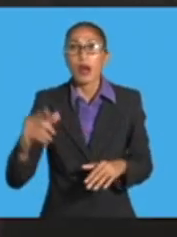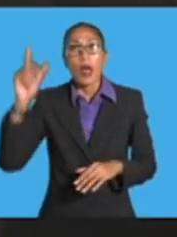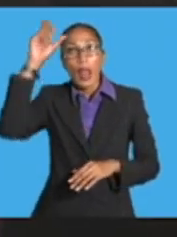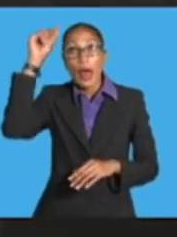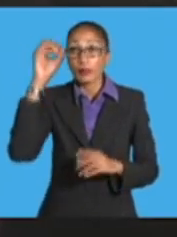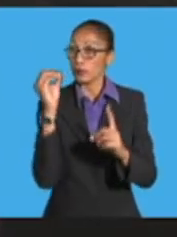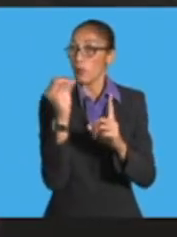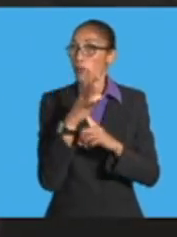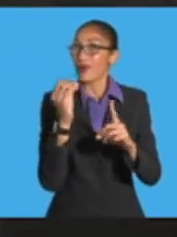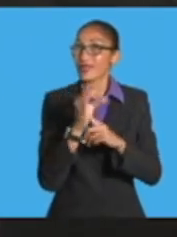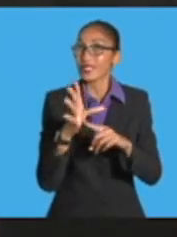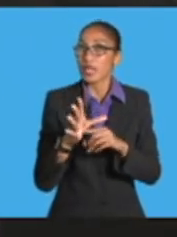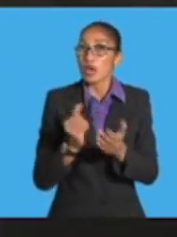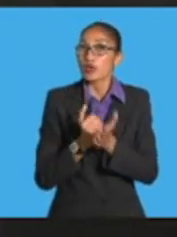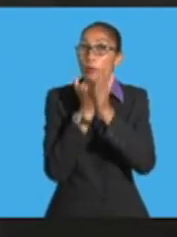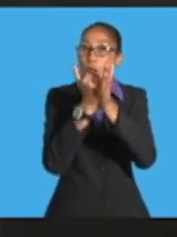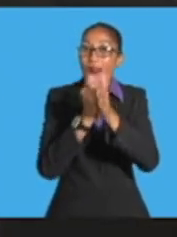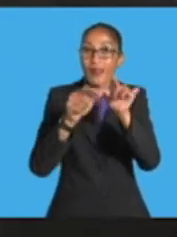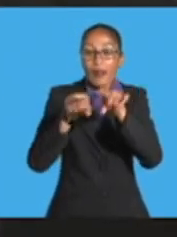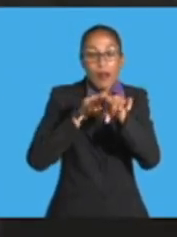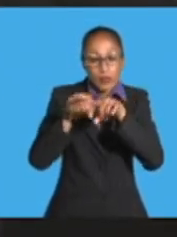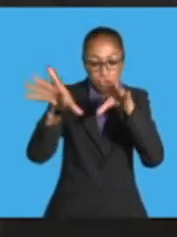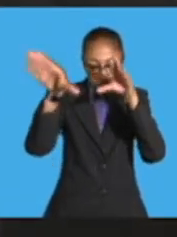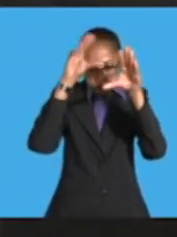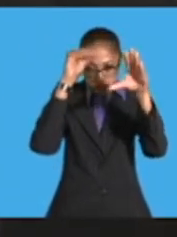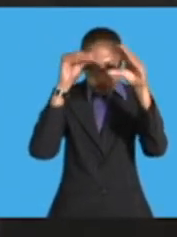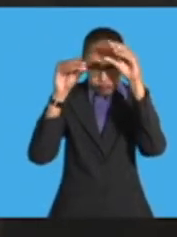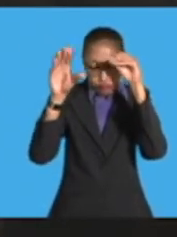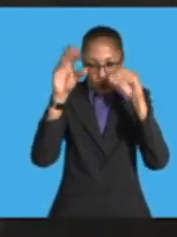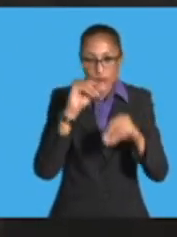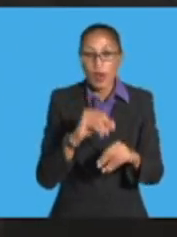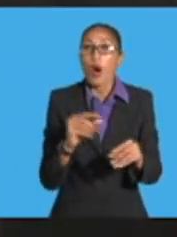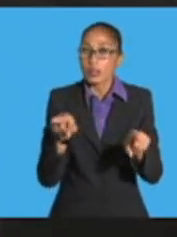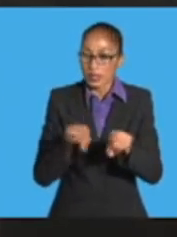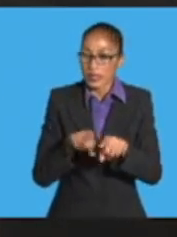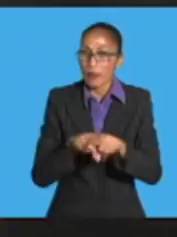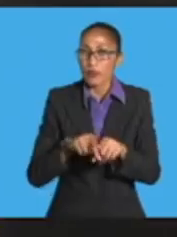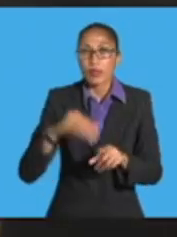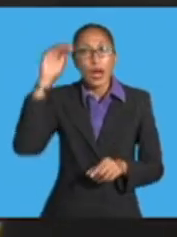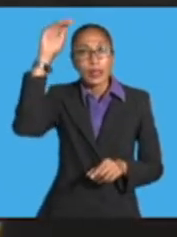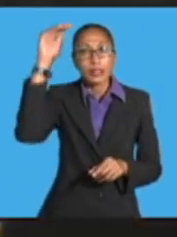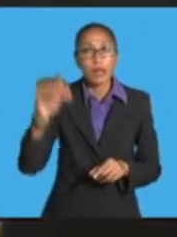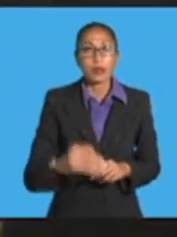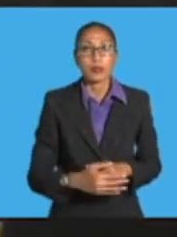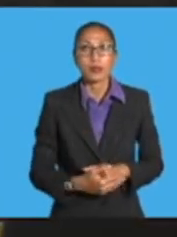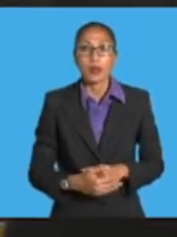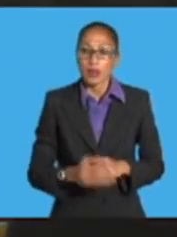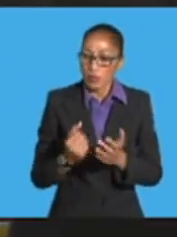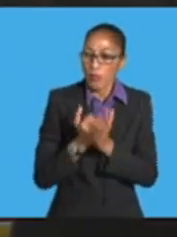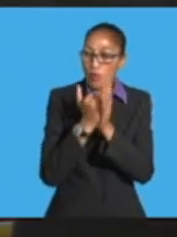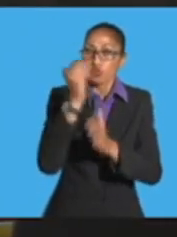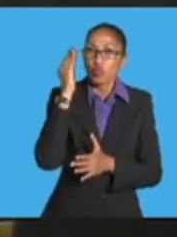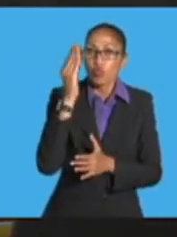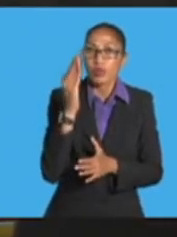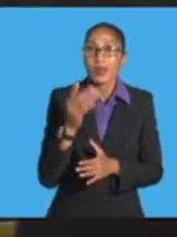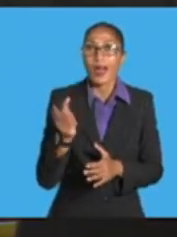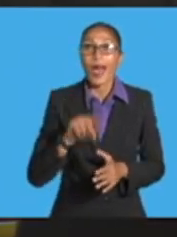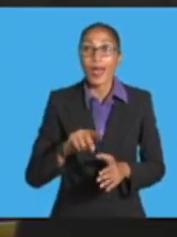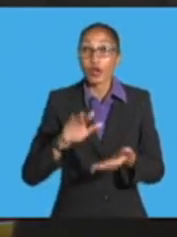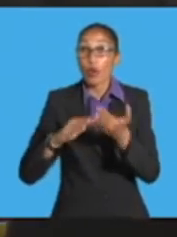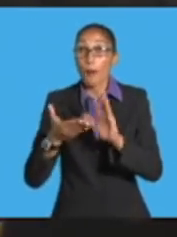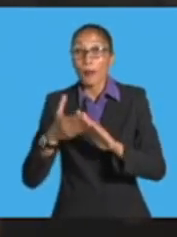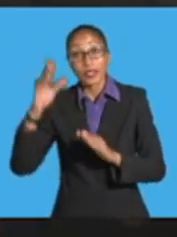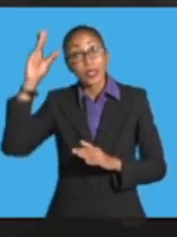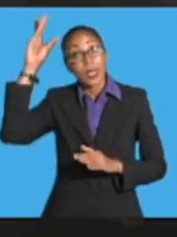to supporting learning of our students and adults, and the 8 goals will help guide our schools and community libraries to develop